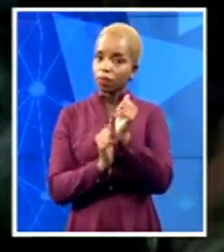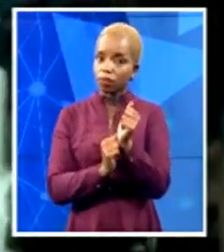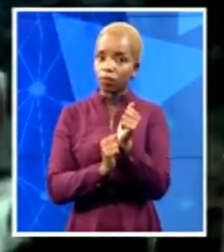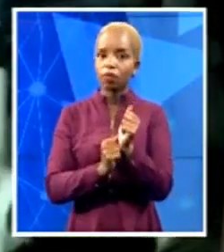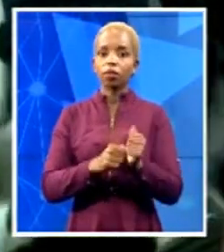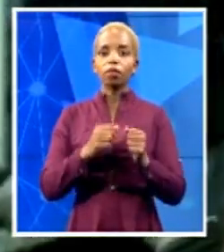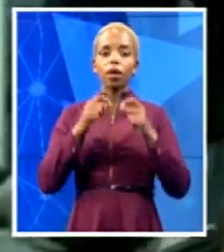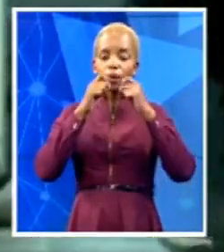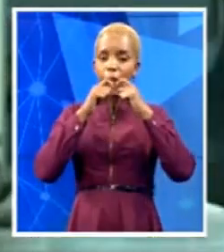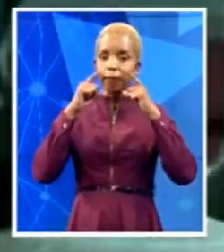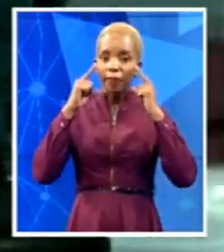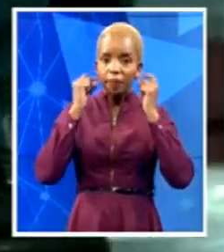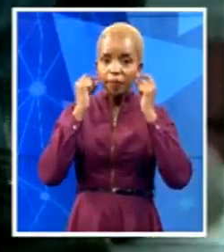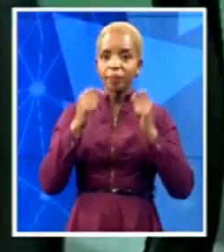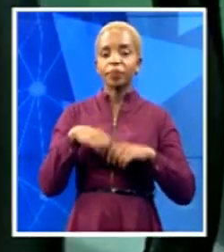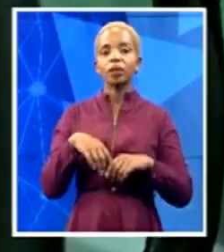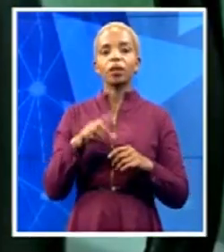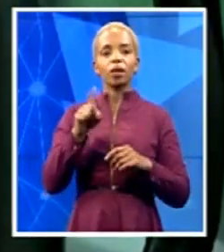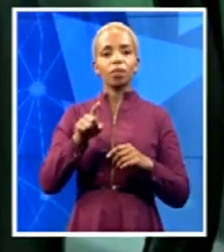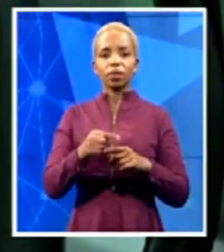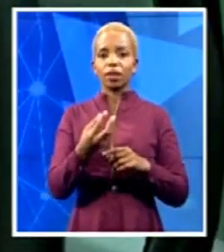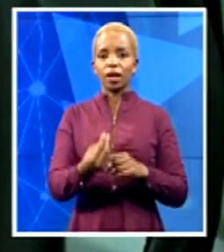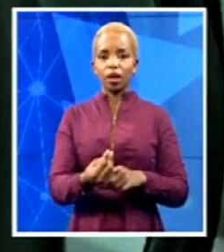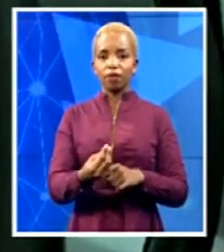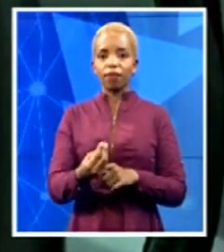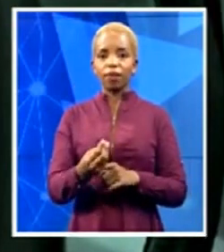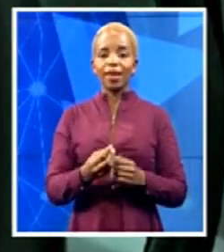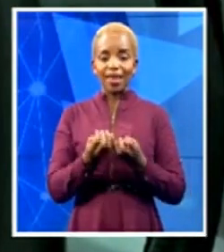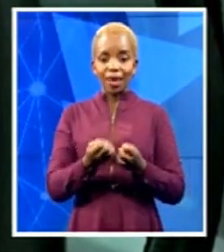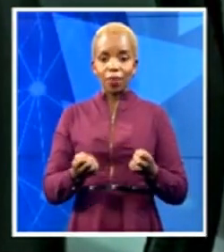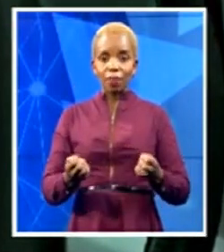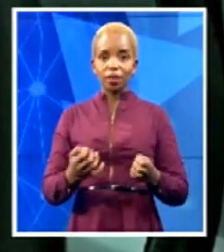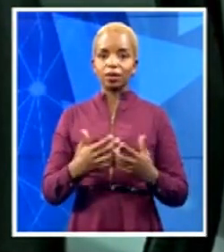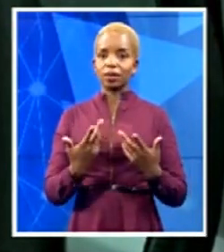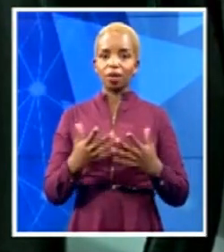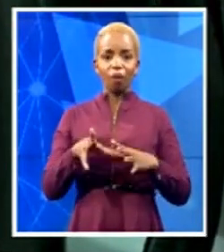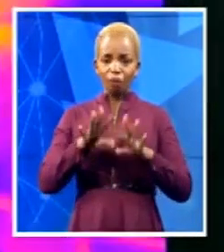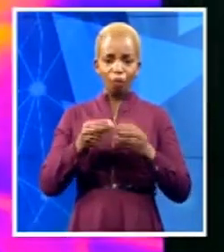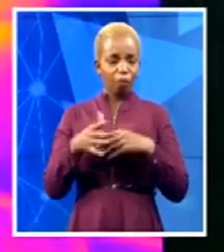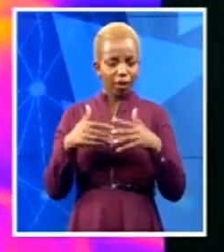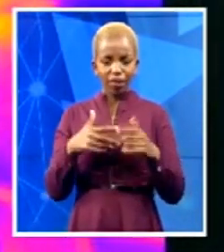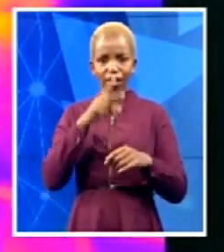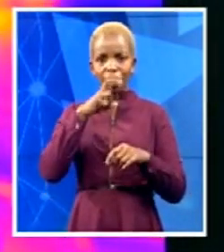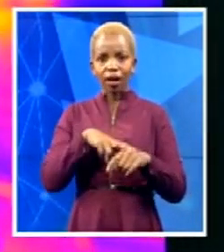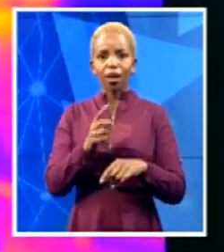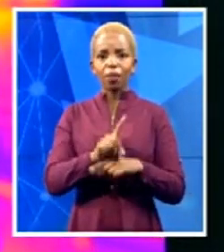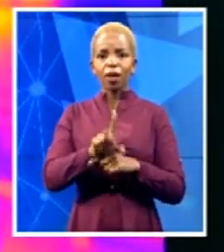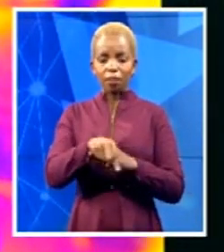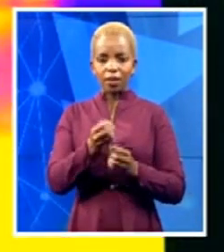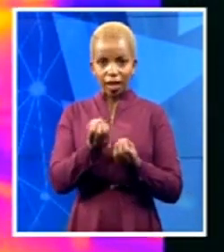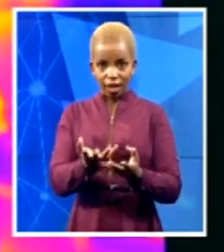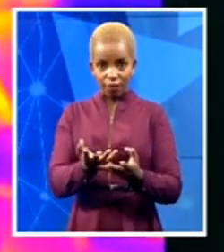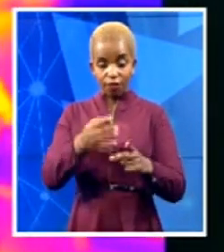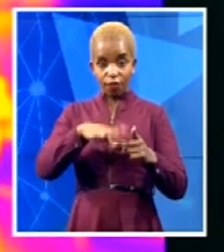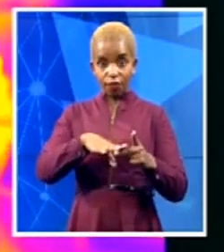personal protective equipment, masks, gloves, whatever it is that they need. Number three, the issue of the